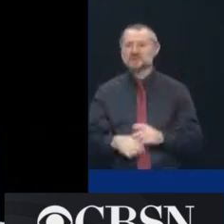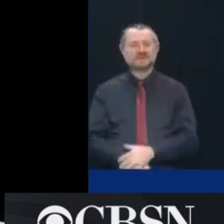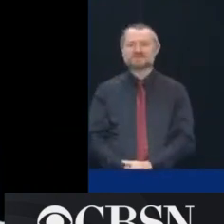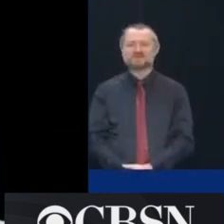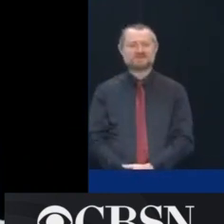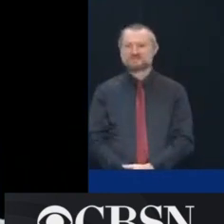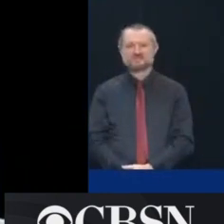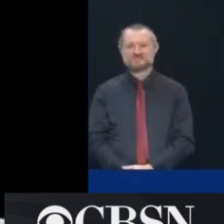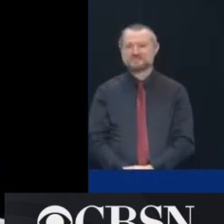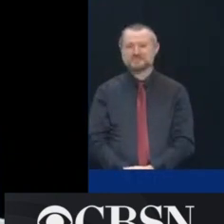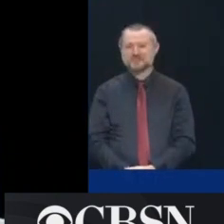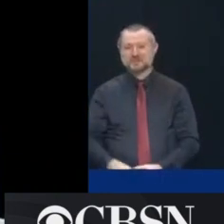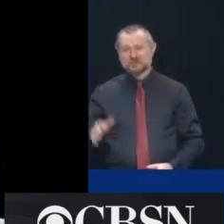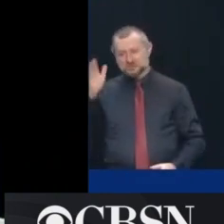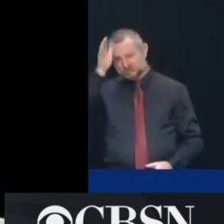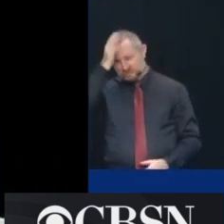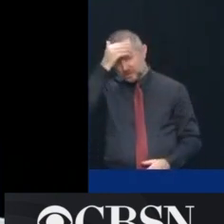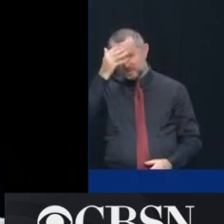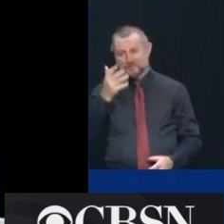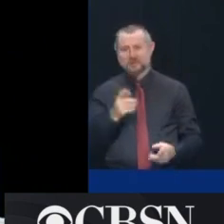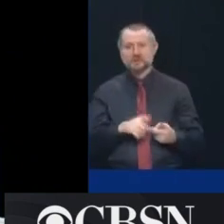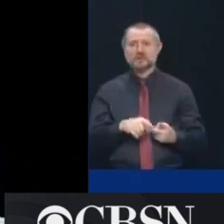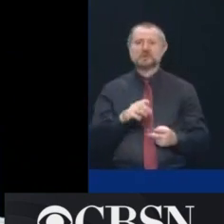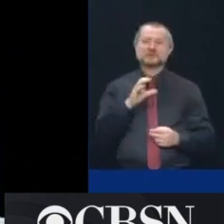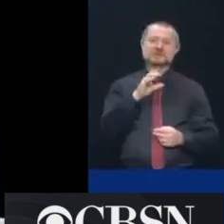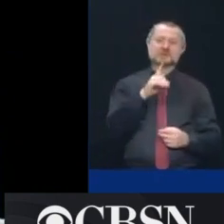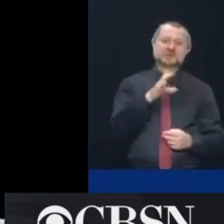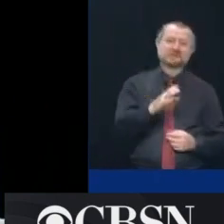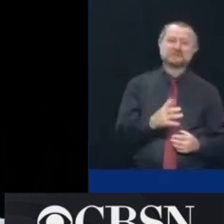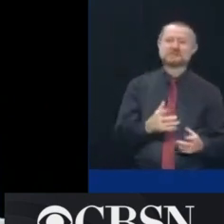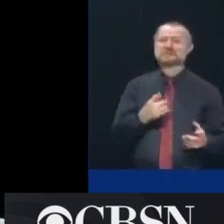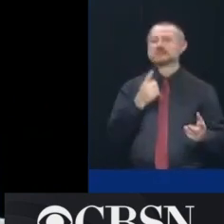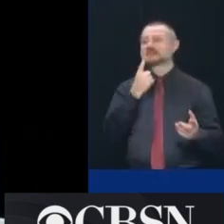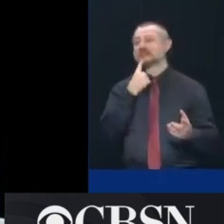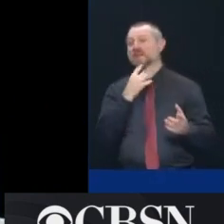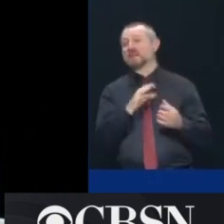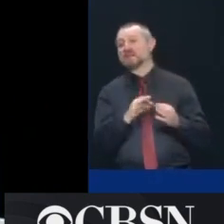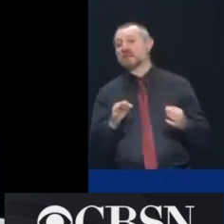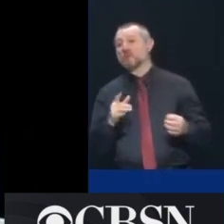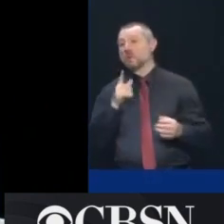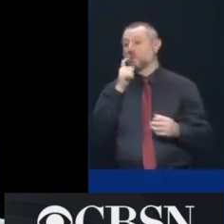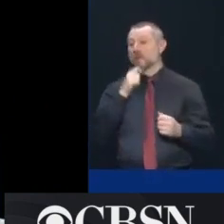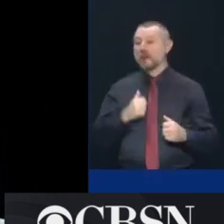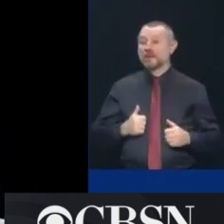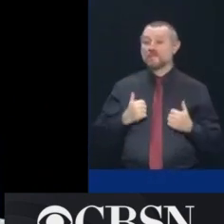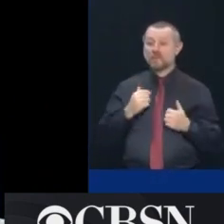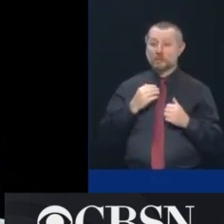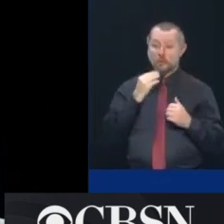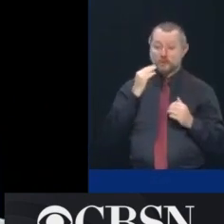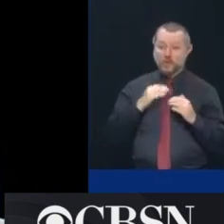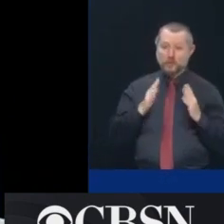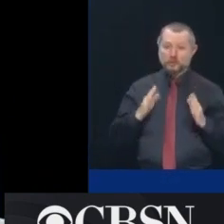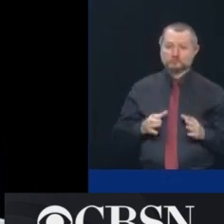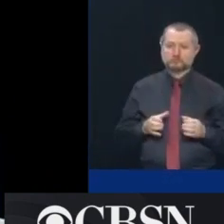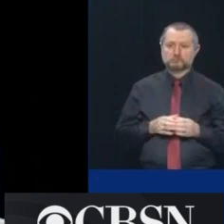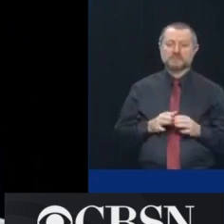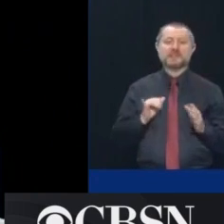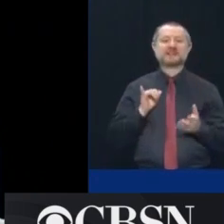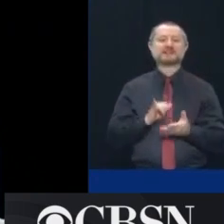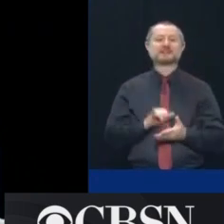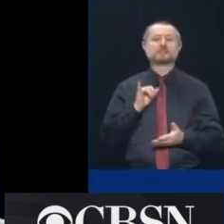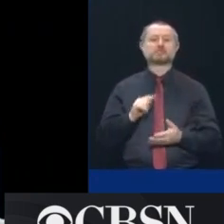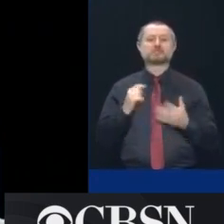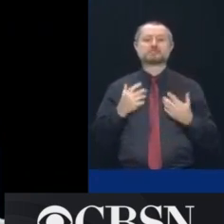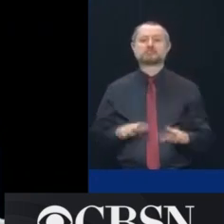Trump administration, CDC, says no one other than the household that you have been with,